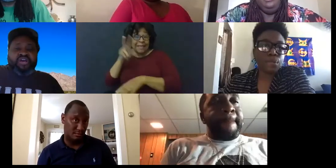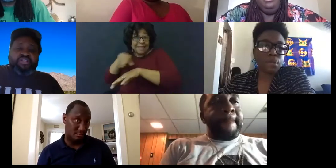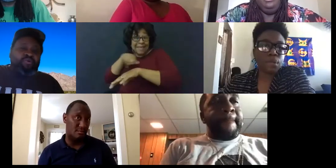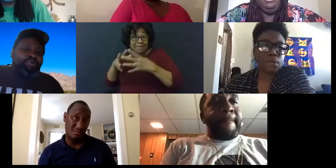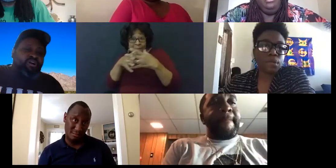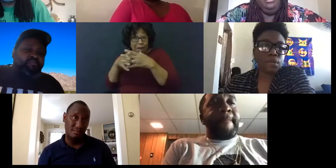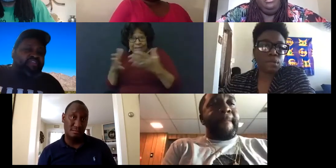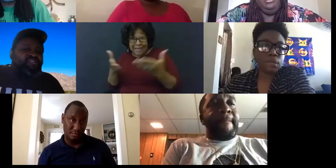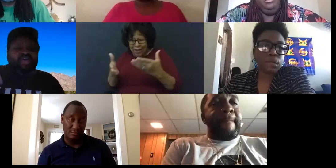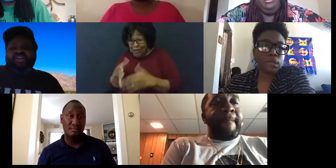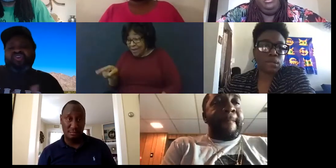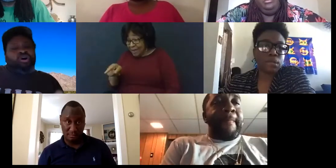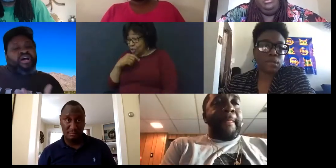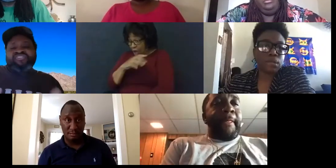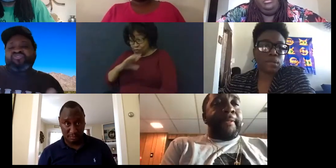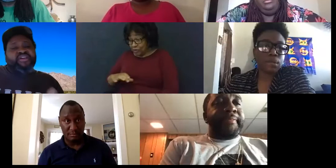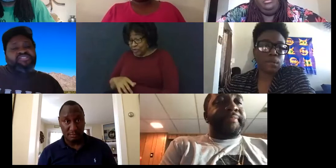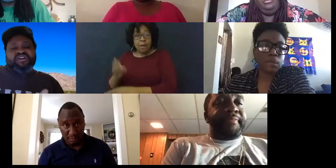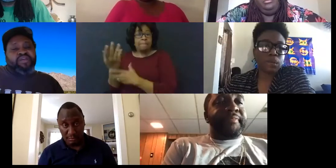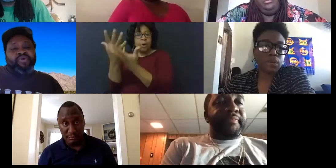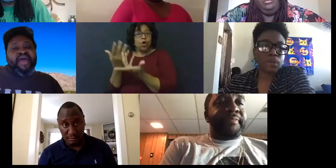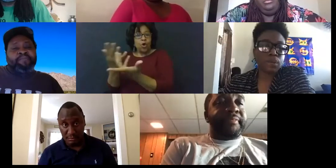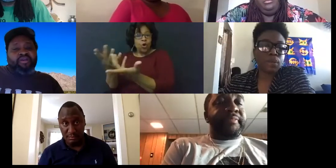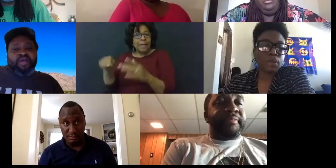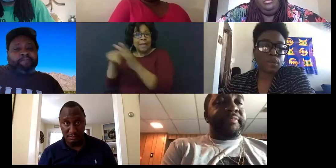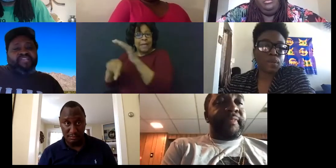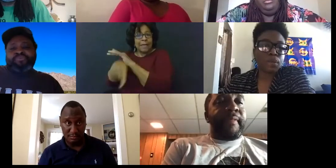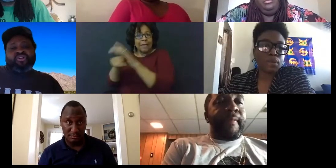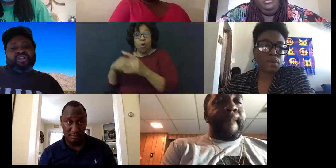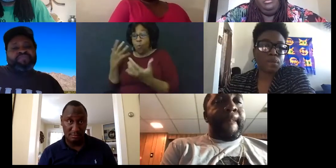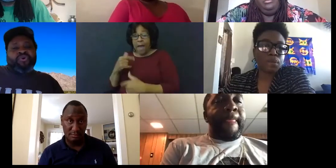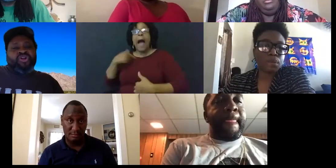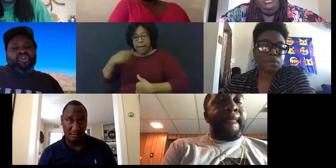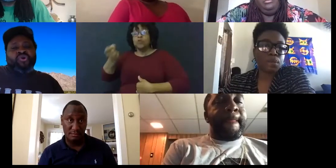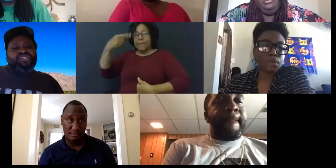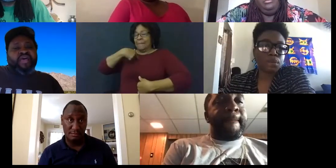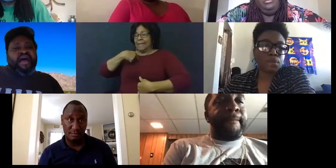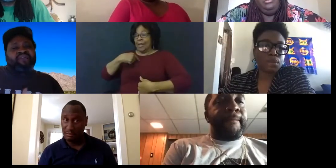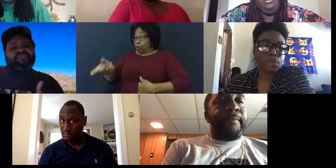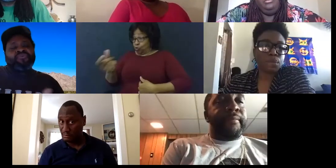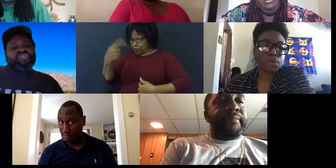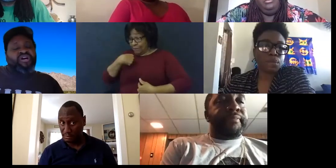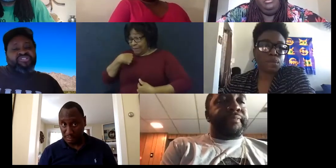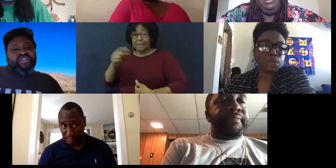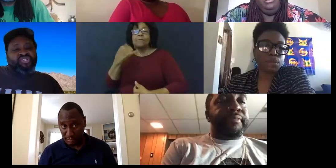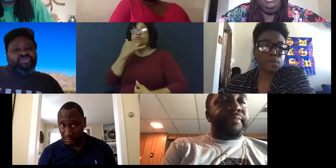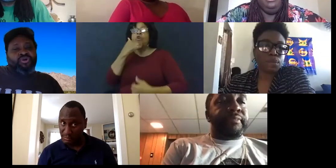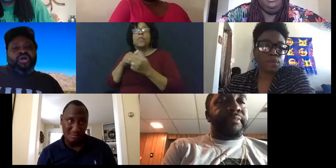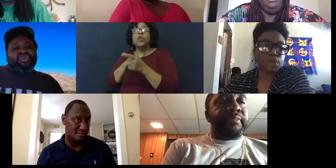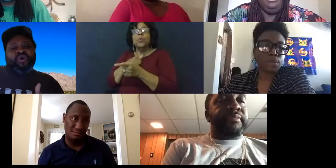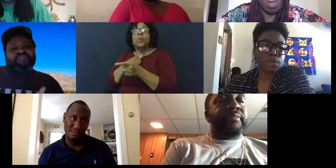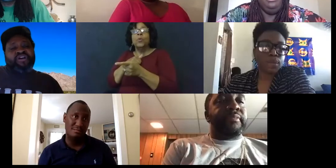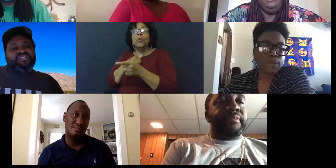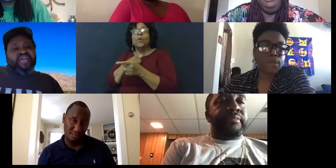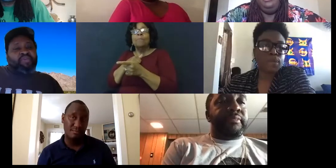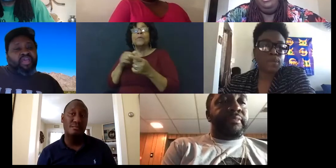Christians, they would burn them at the stake. It's all kinds of crazy stuff that would happen based purely on a notion that I refuse to understand you.